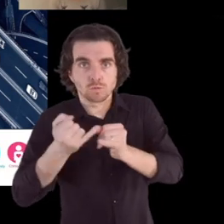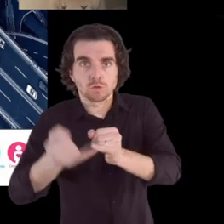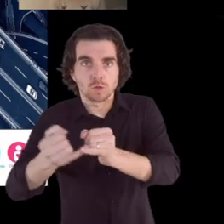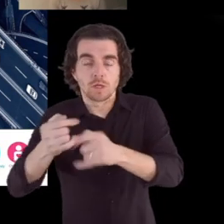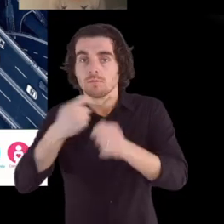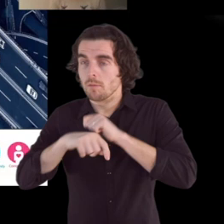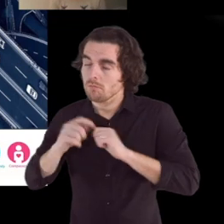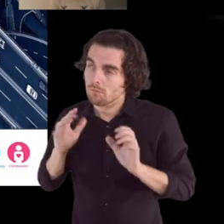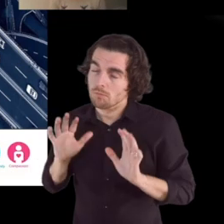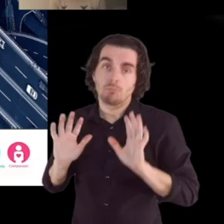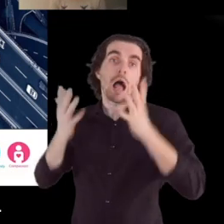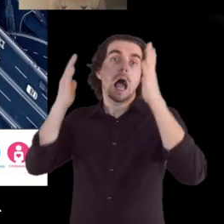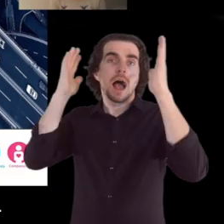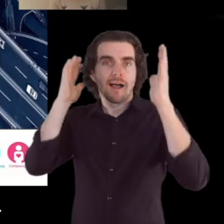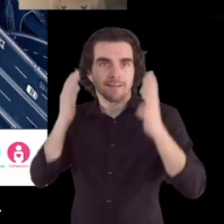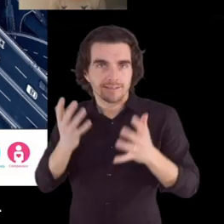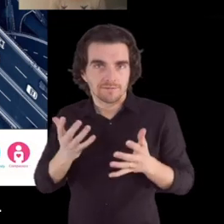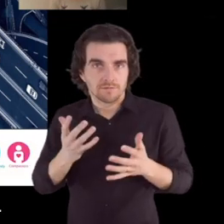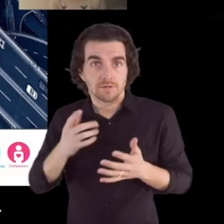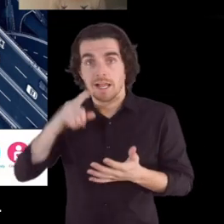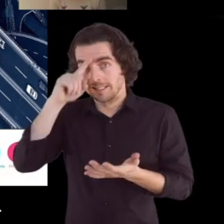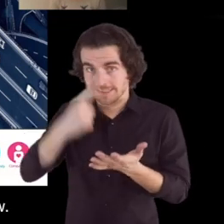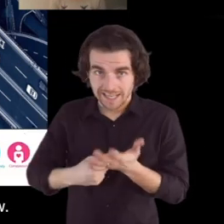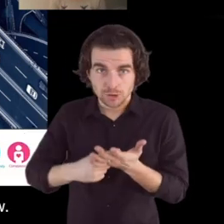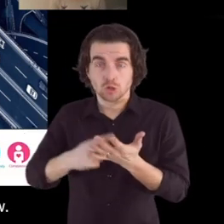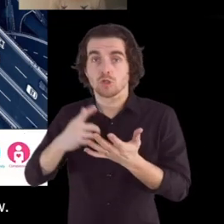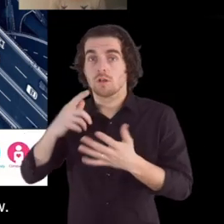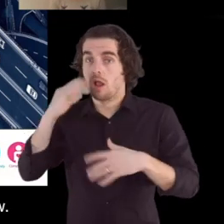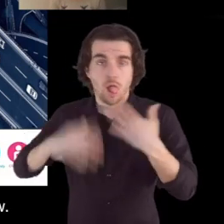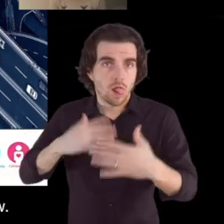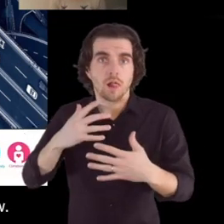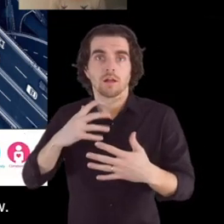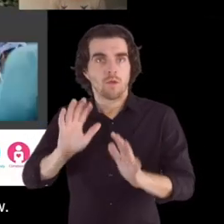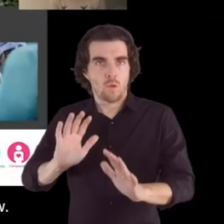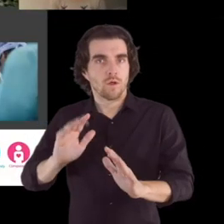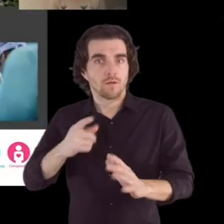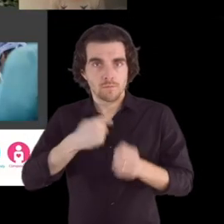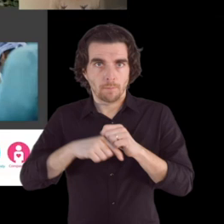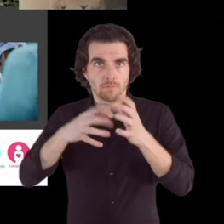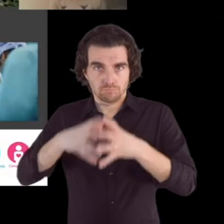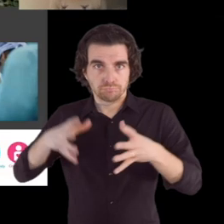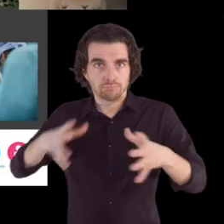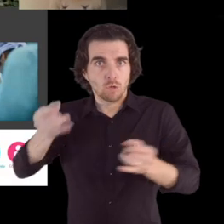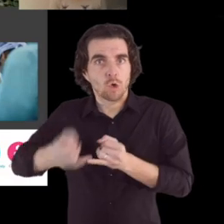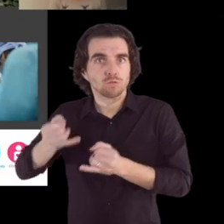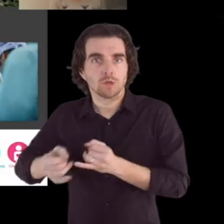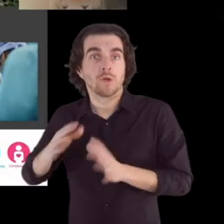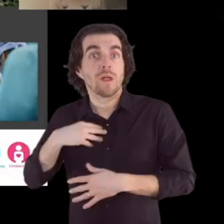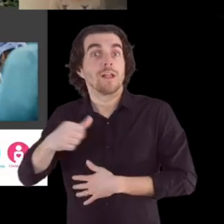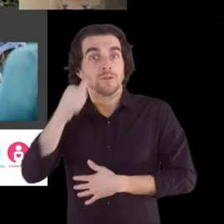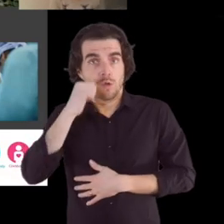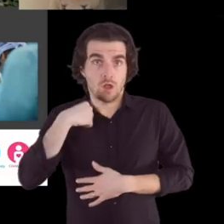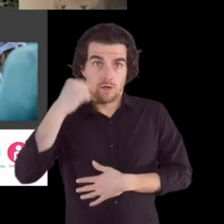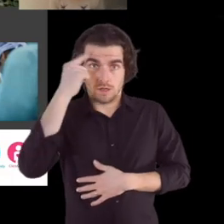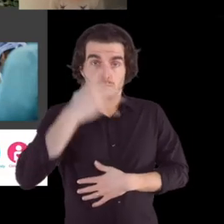in increasingly catastrophic and unlikely decisions or directions. So it just continues to grow and grow. So what we do know is that worry